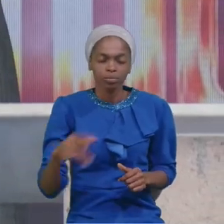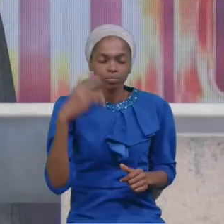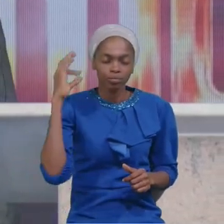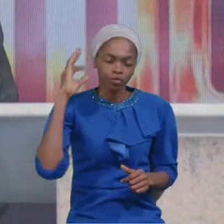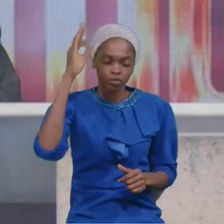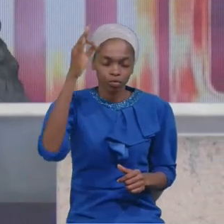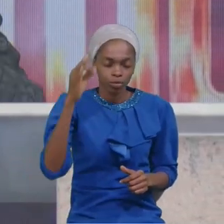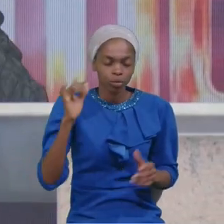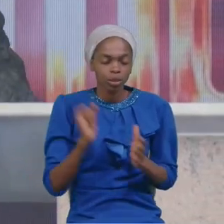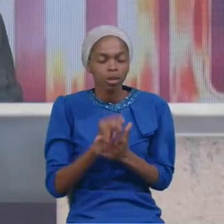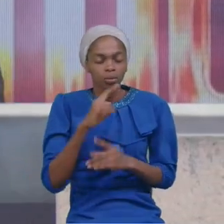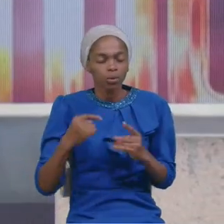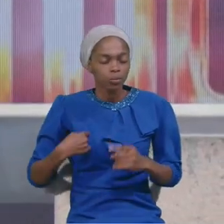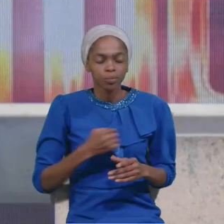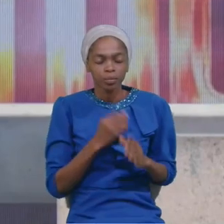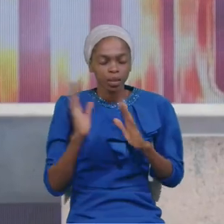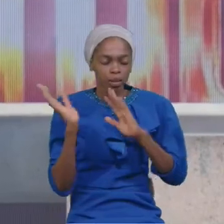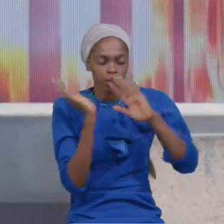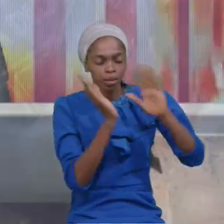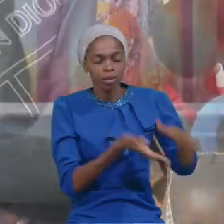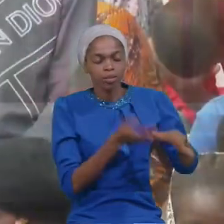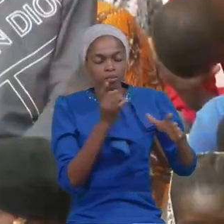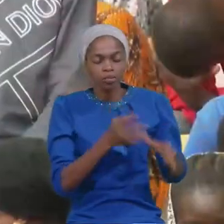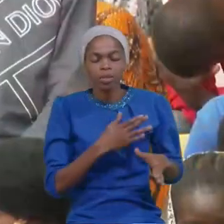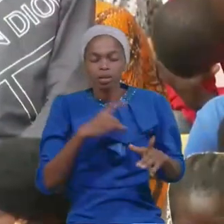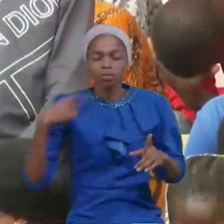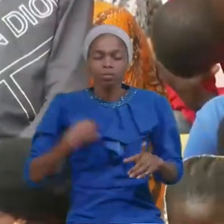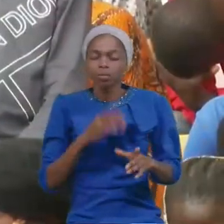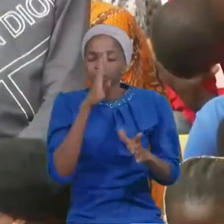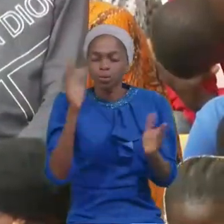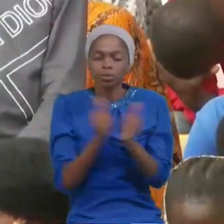and ever. In Jesus'